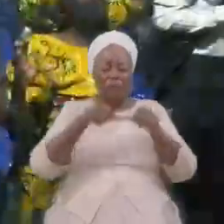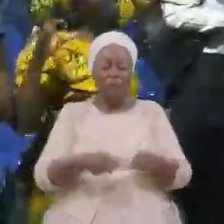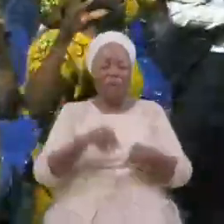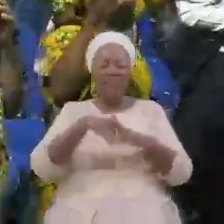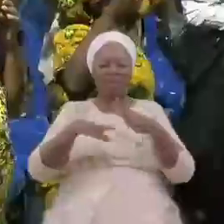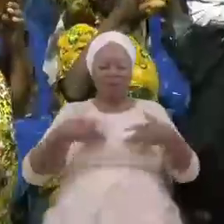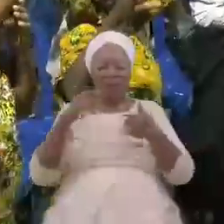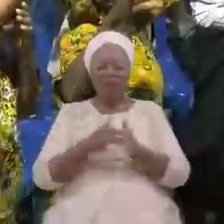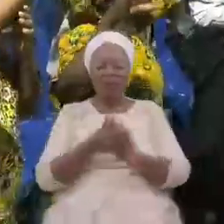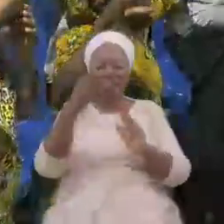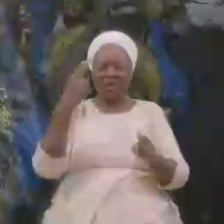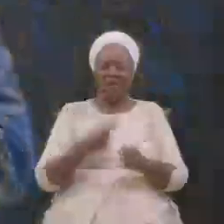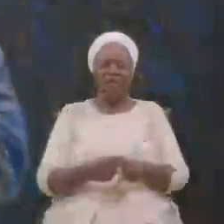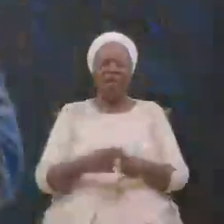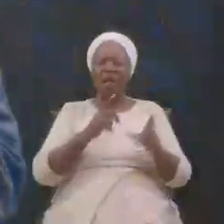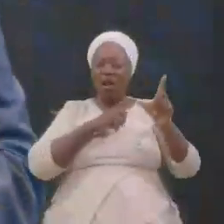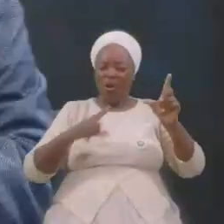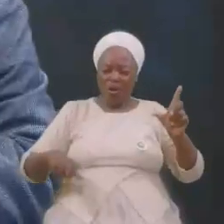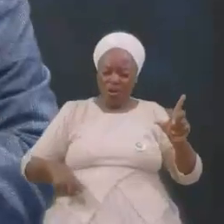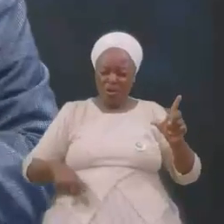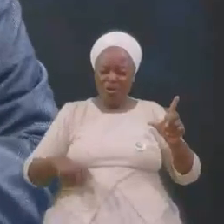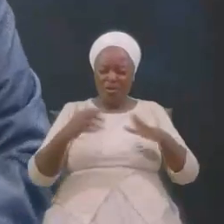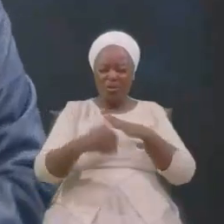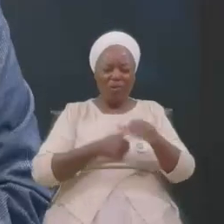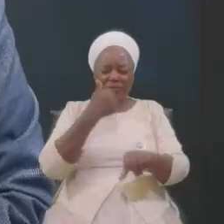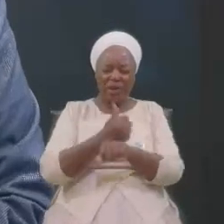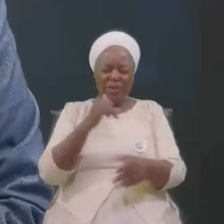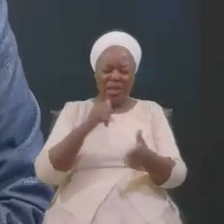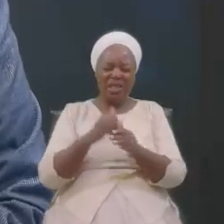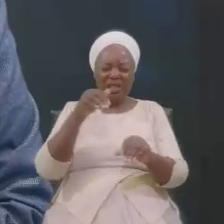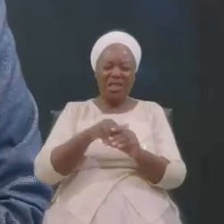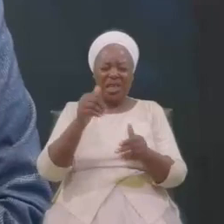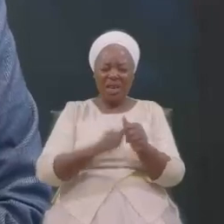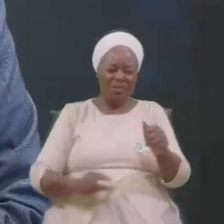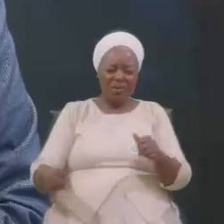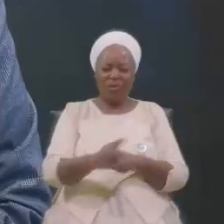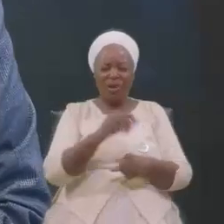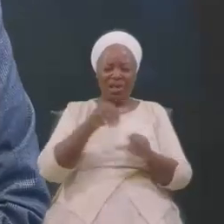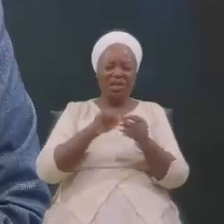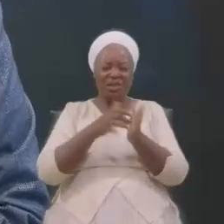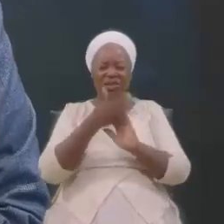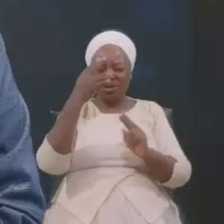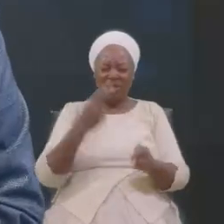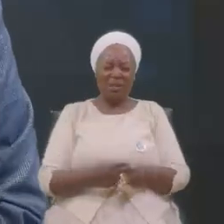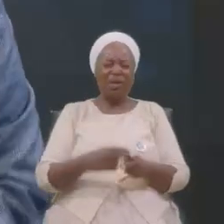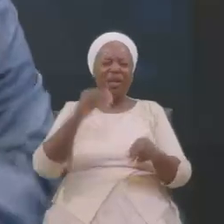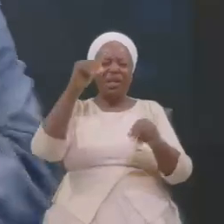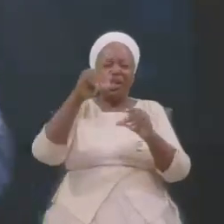life. Lord, confirm it in everyone. In